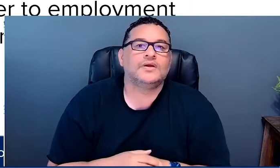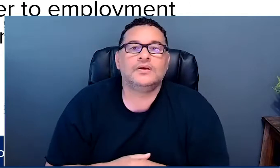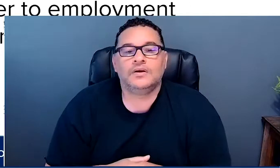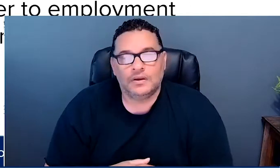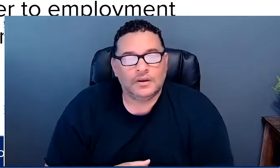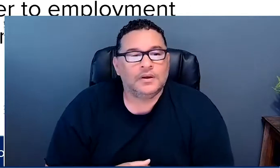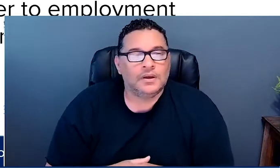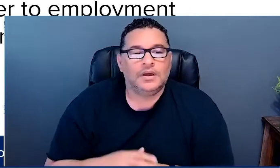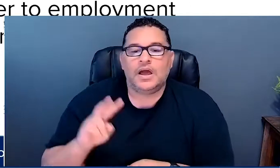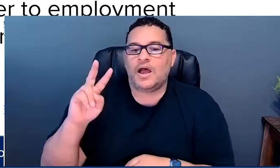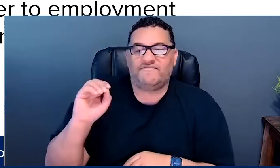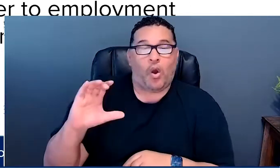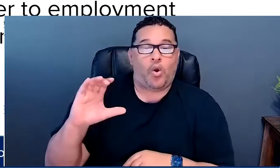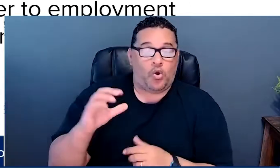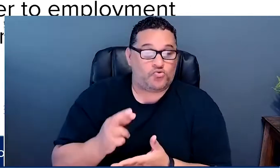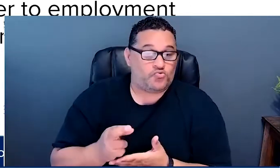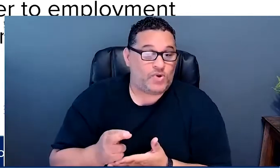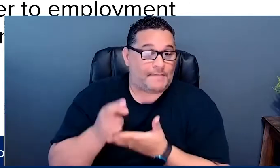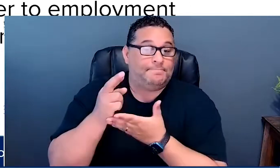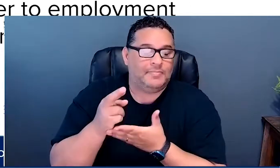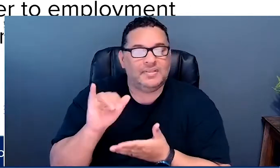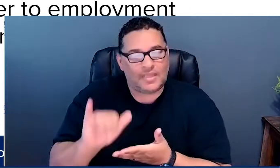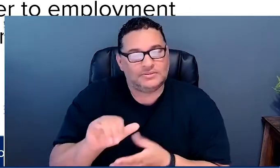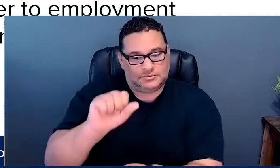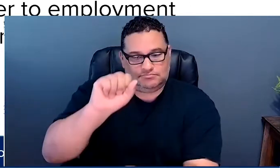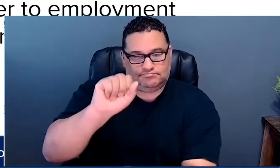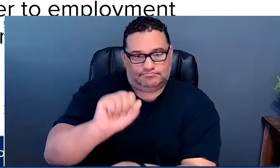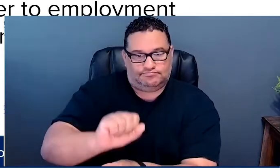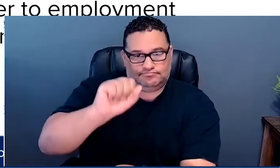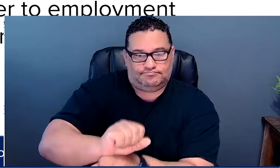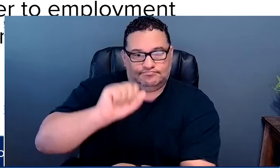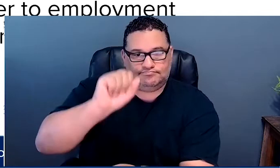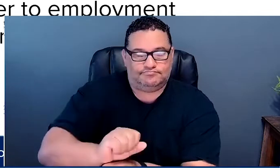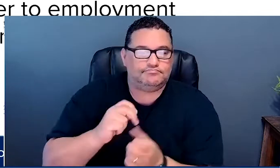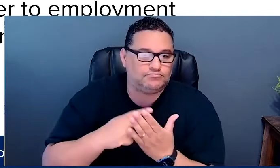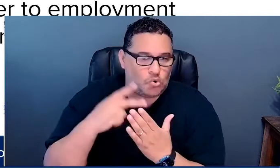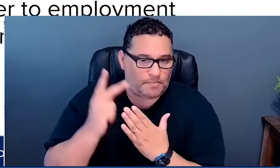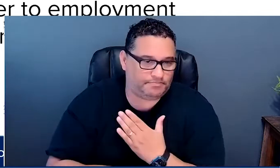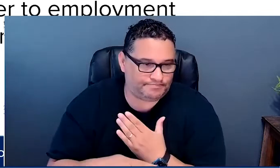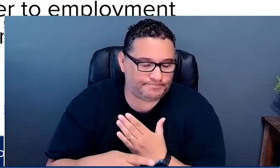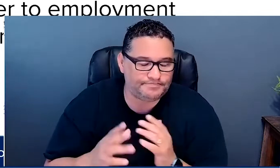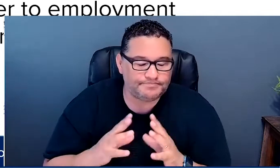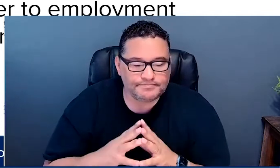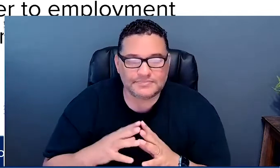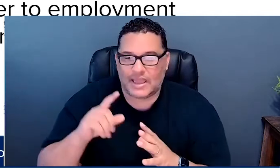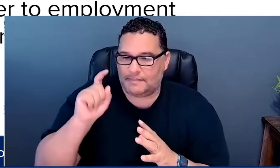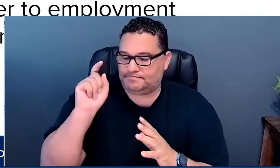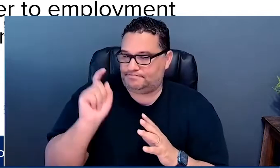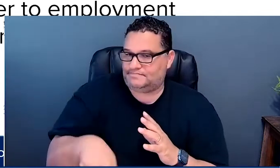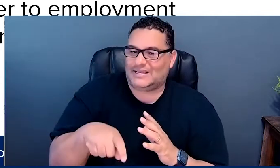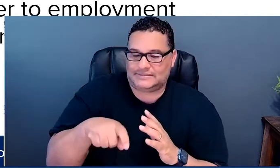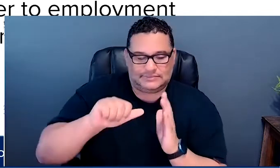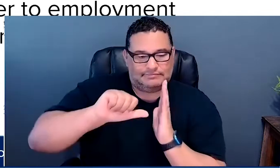Voc Rehab is an employment program. And I need to emphasize